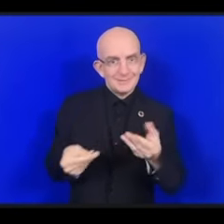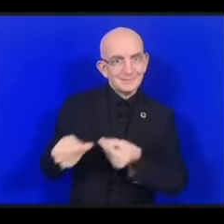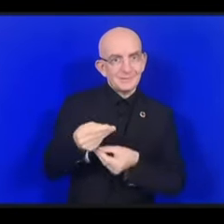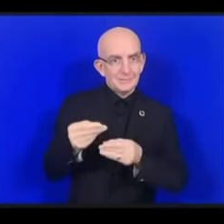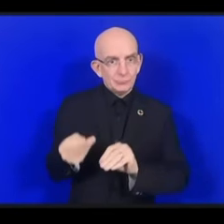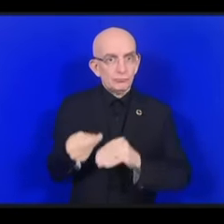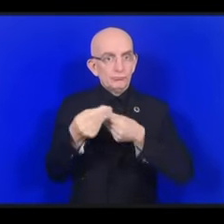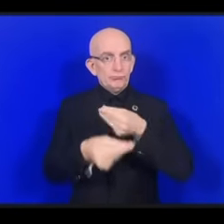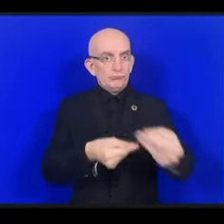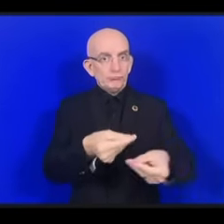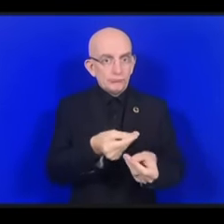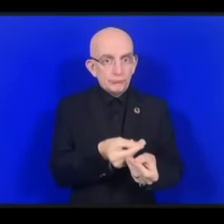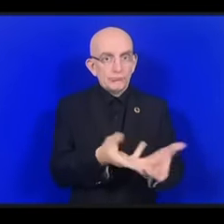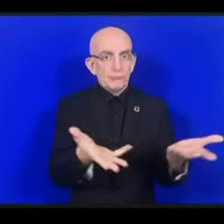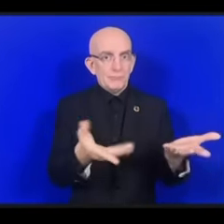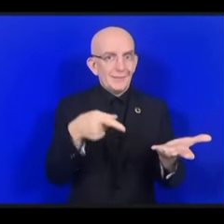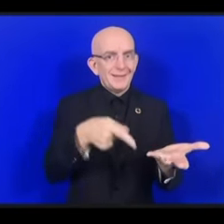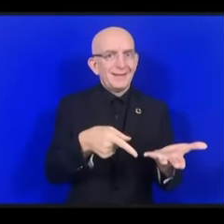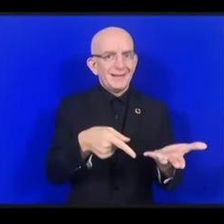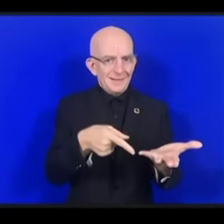for Sustainable Development.